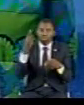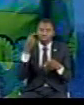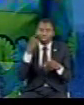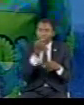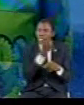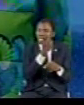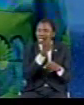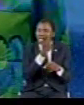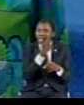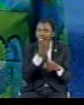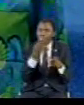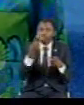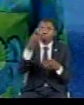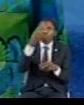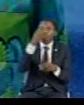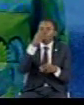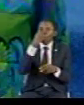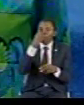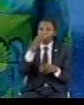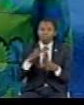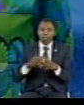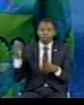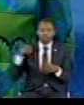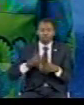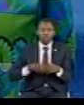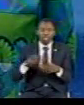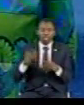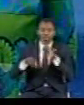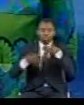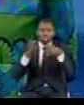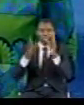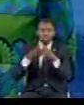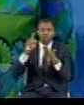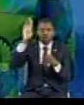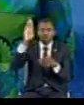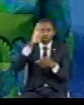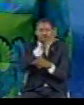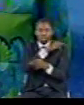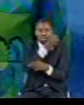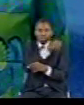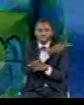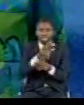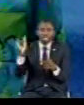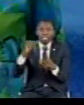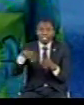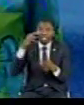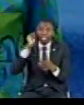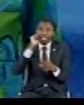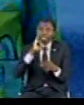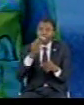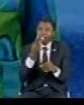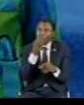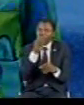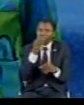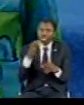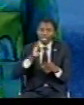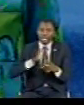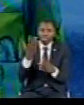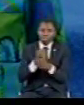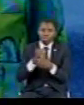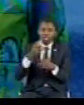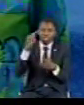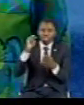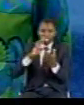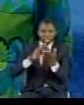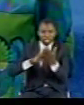blind. We went to hospital to test. They said she's blind. I took the result to the church. I informed